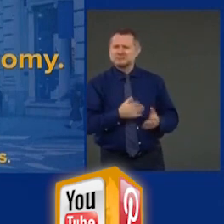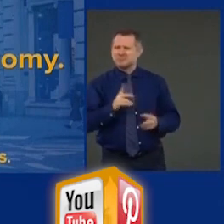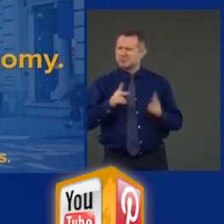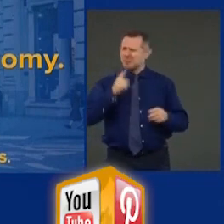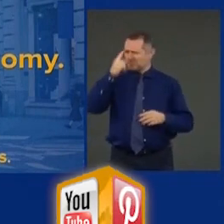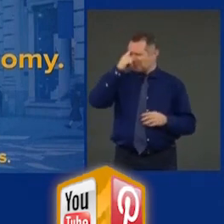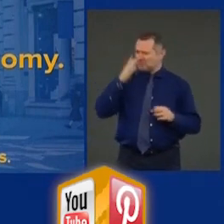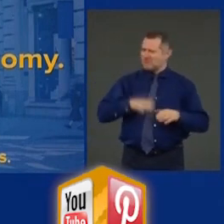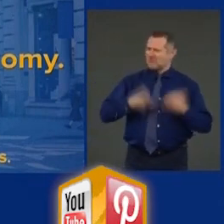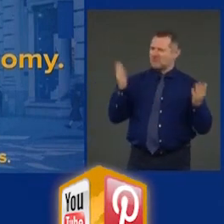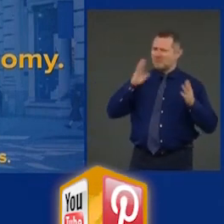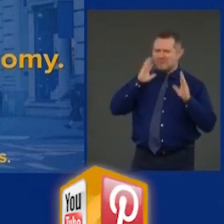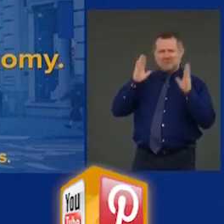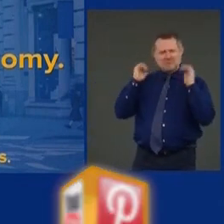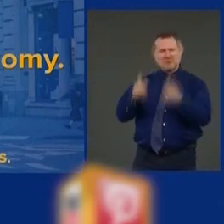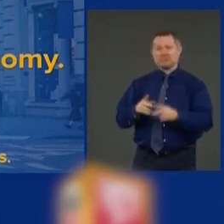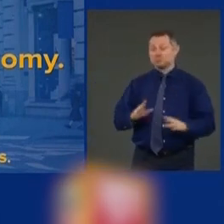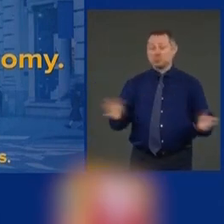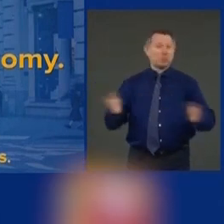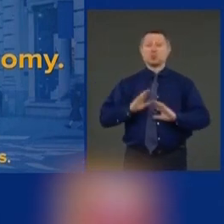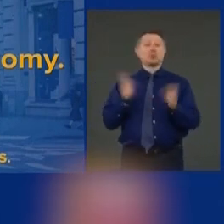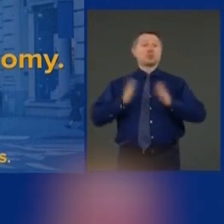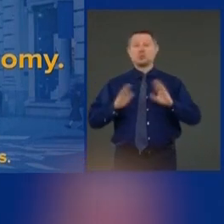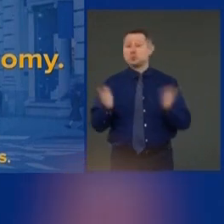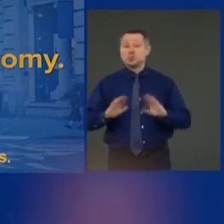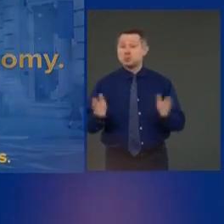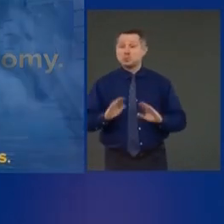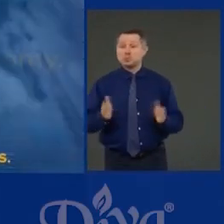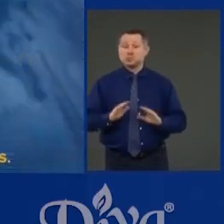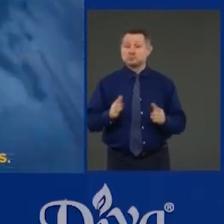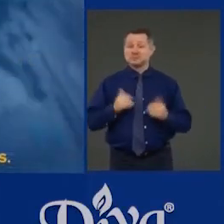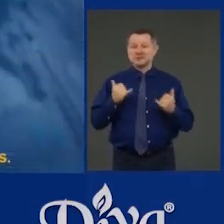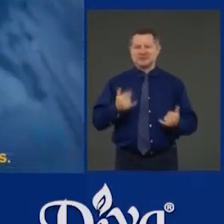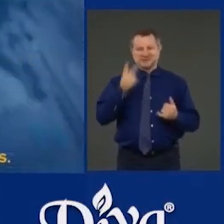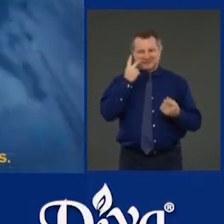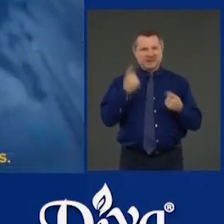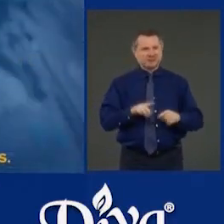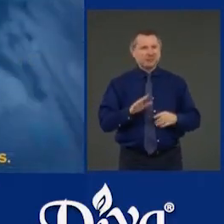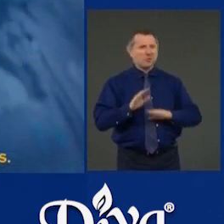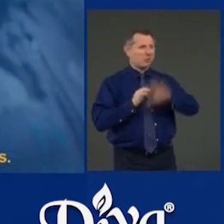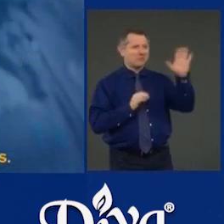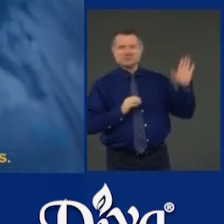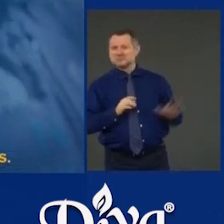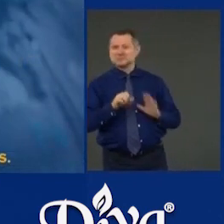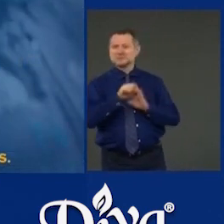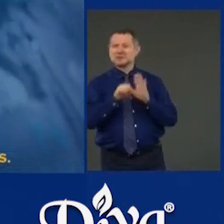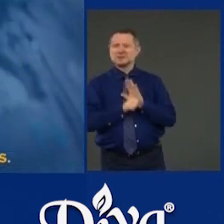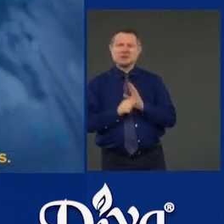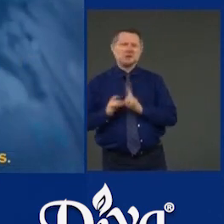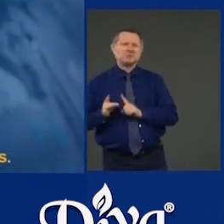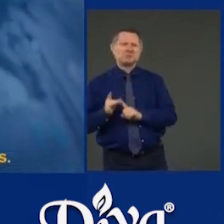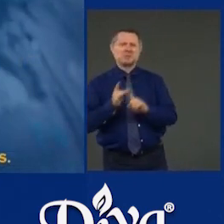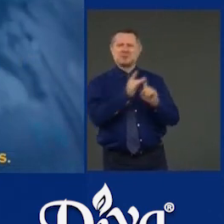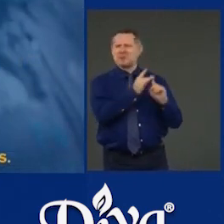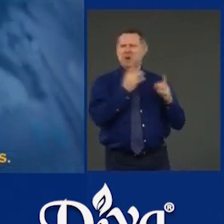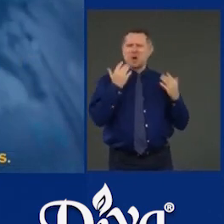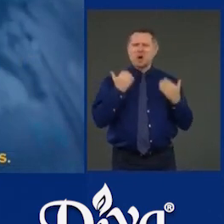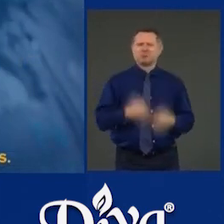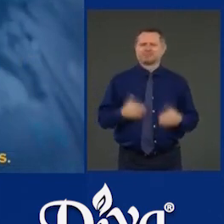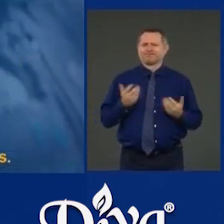land. And you see that today, because you see states with an